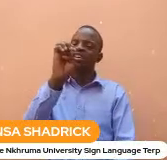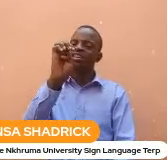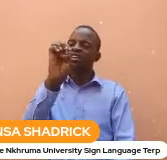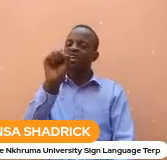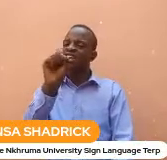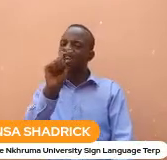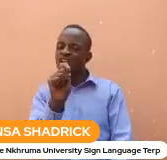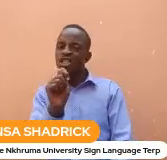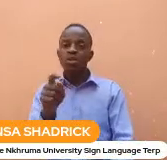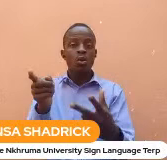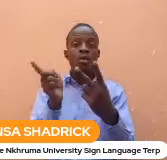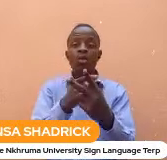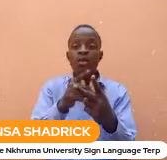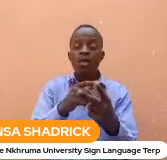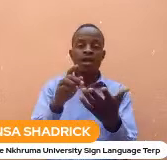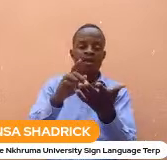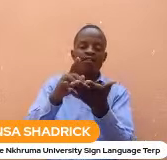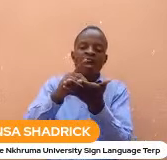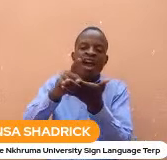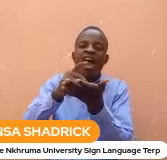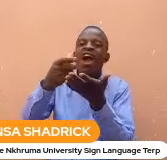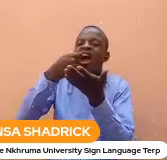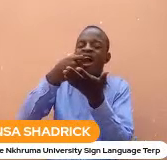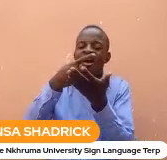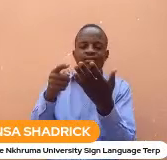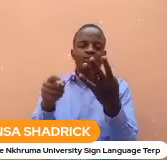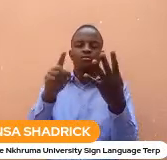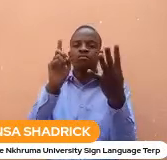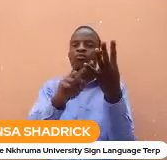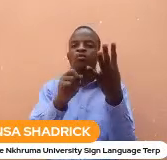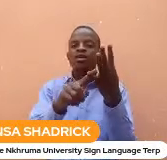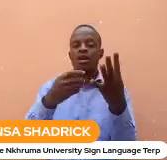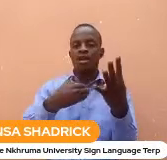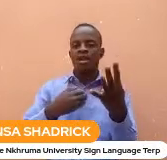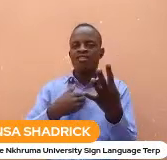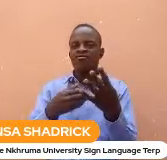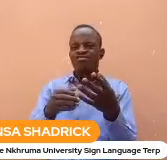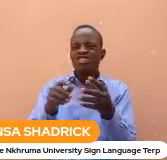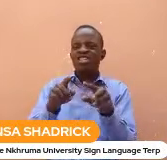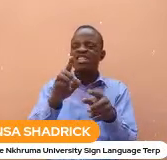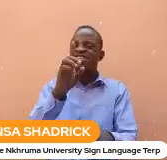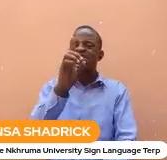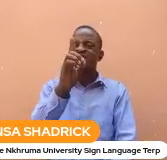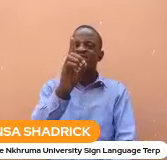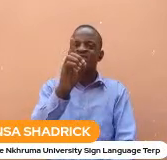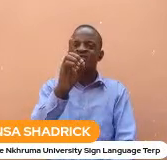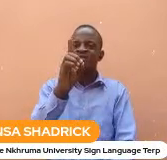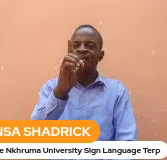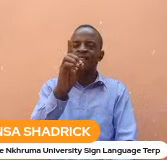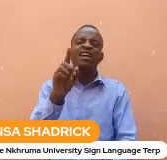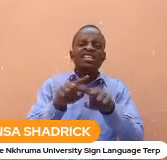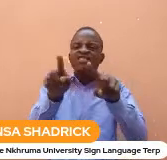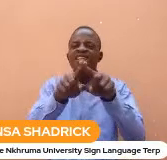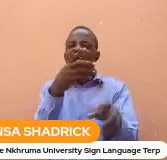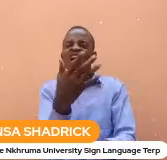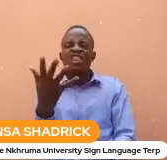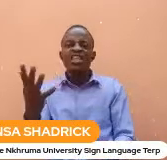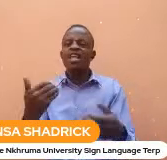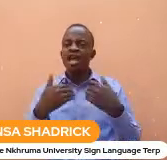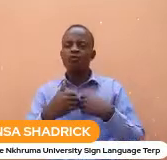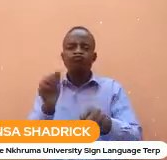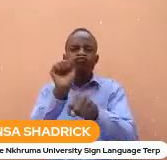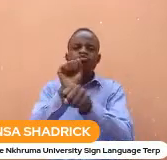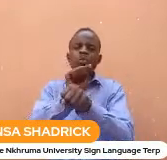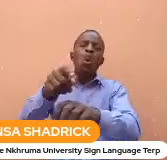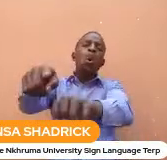as well, like the IUD that you spoke of, the device and the implant. Those are long acting because they work for a long time. Like